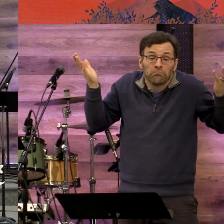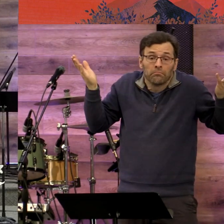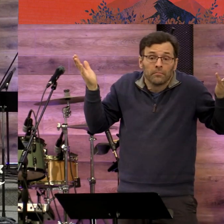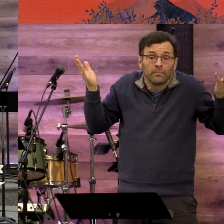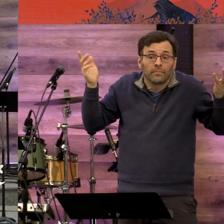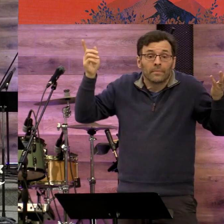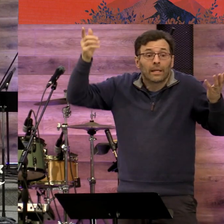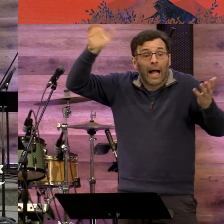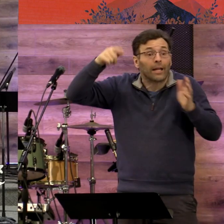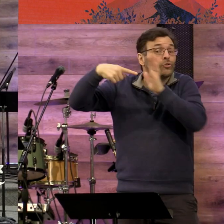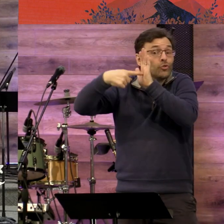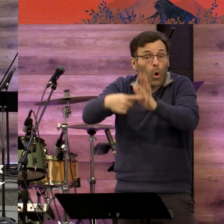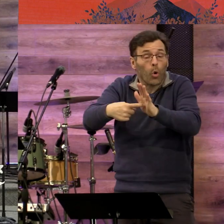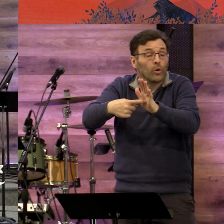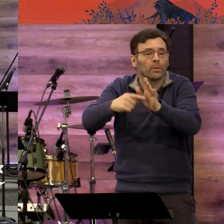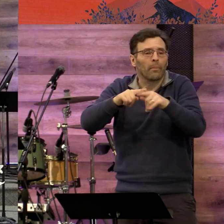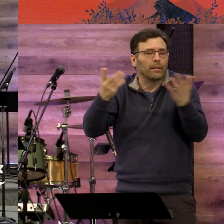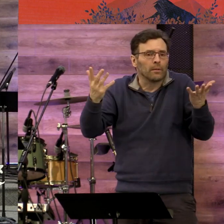who he is.